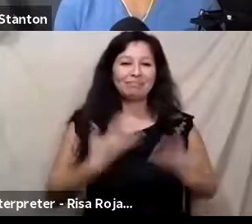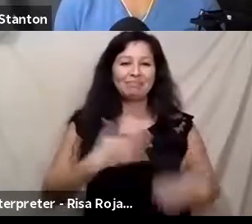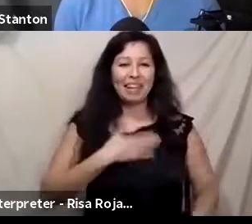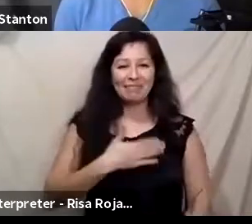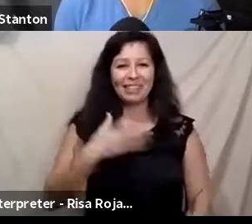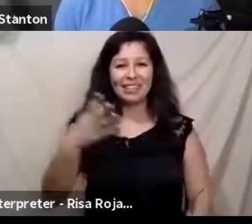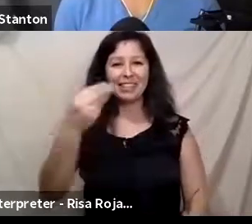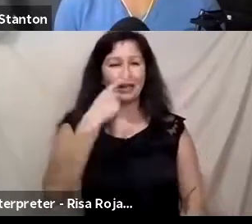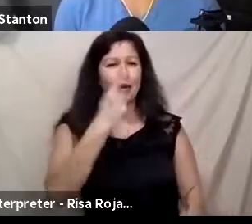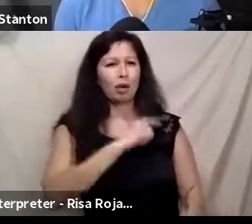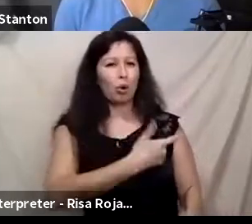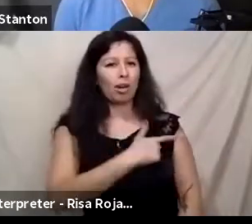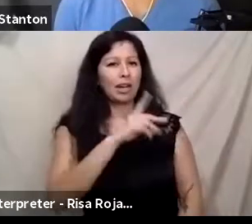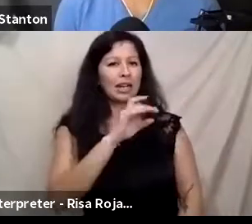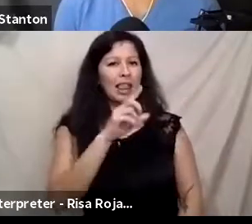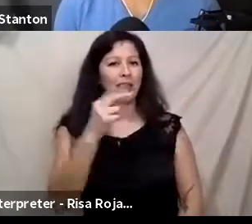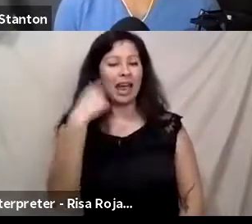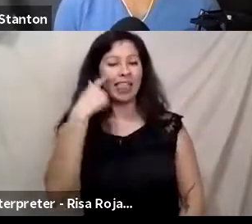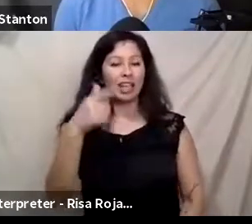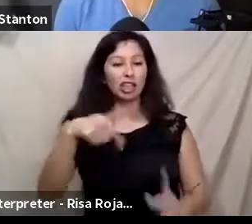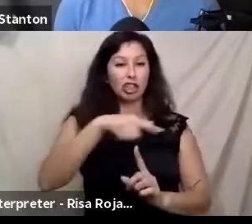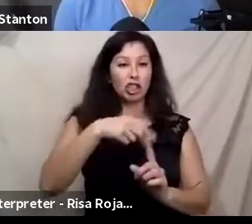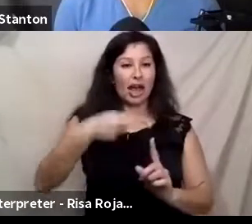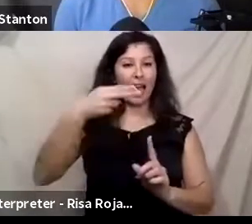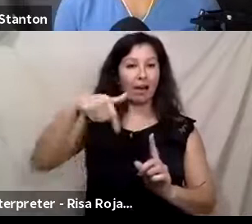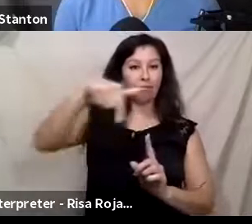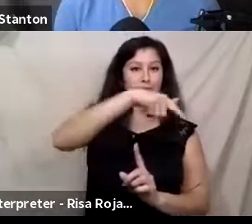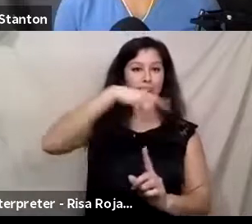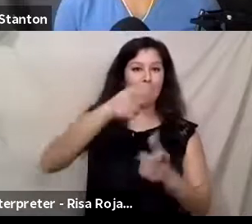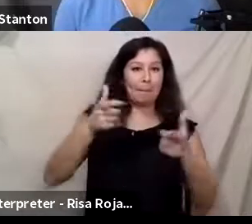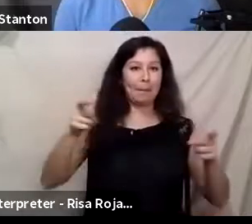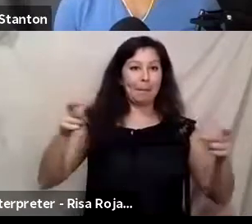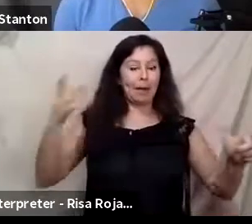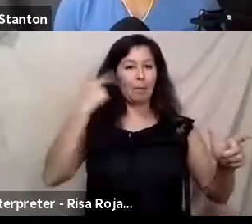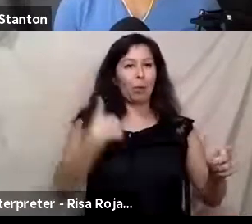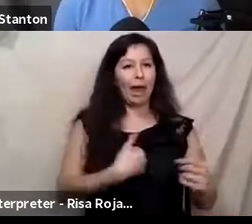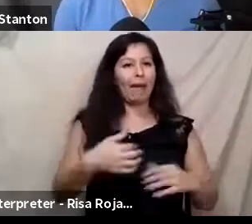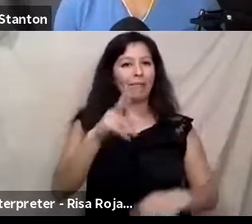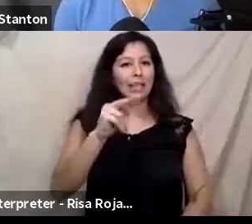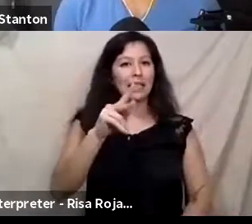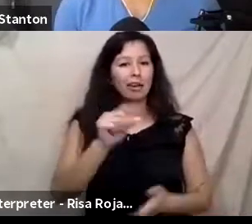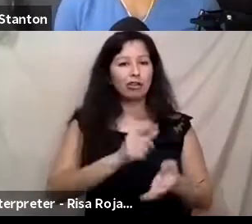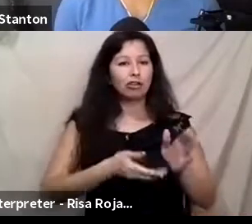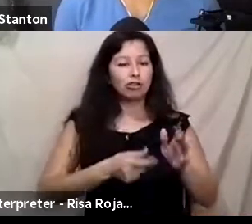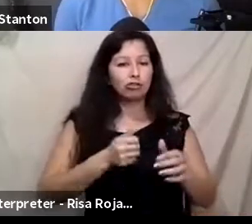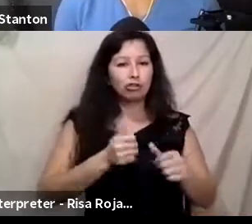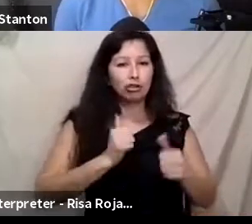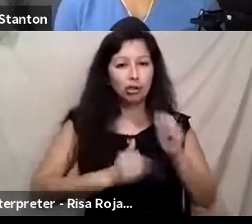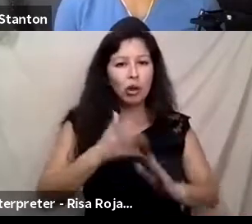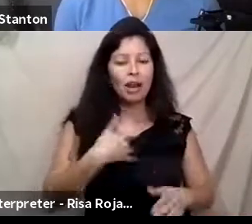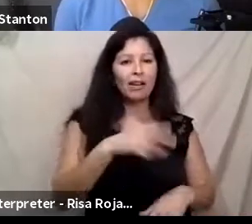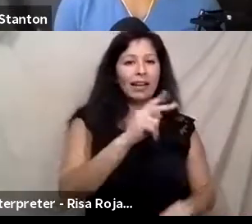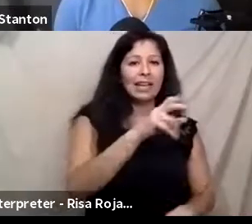And I'm noticing, I think the circle's higher and the circle's bigger because we do have Native showrunners now. We have Native writers, Native directors. We're